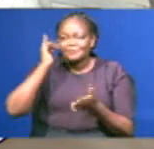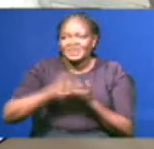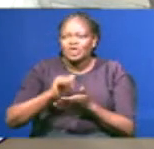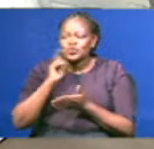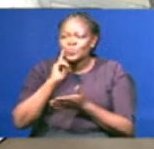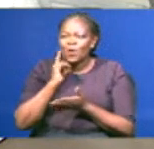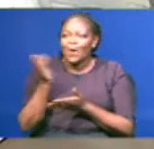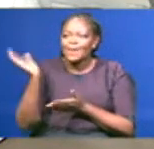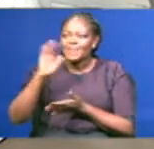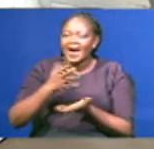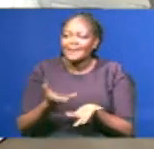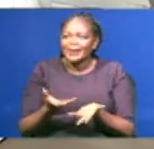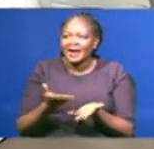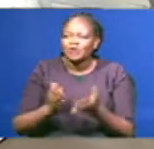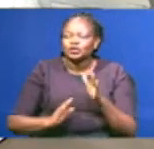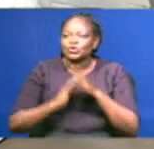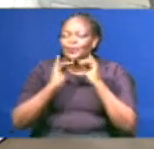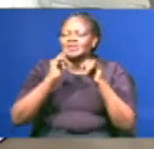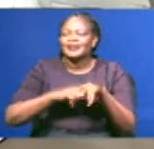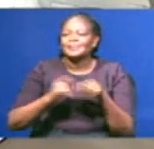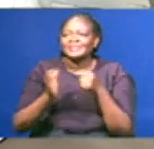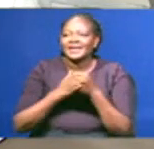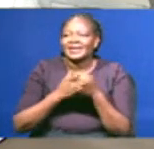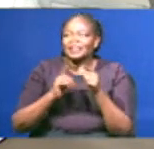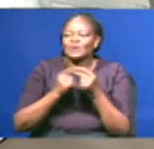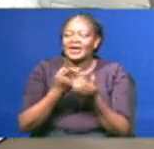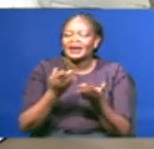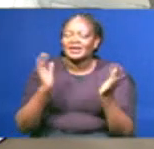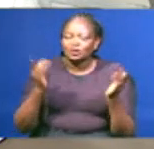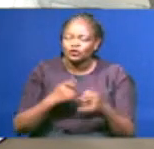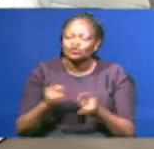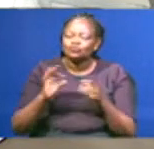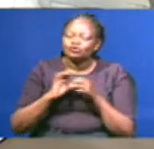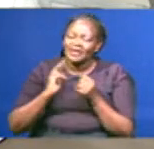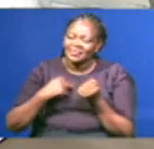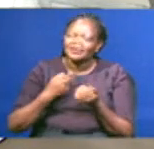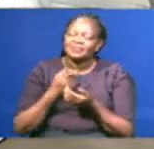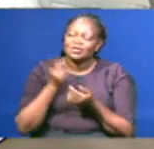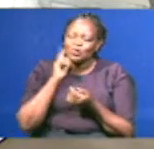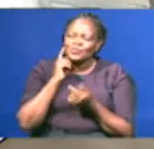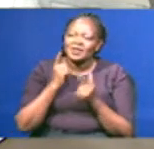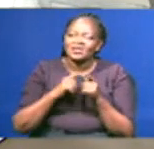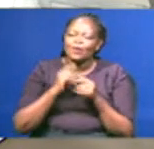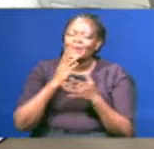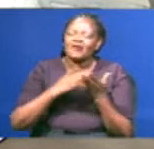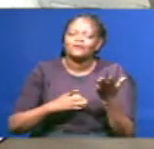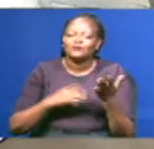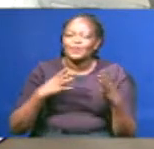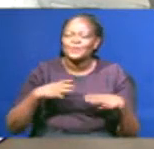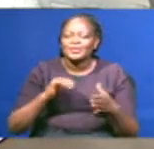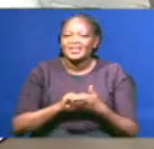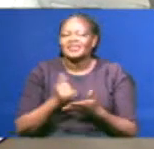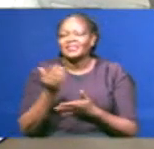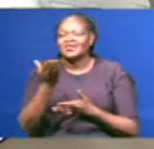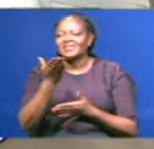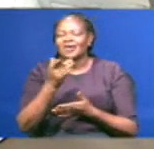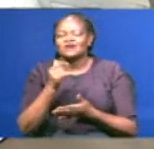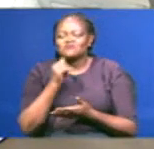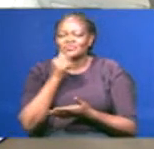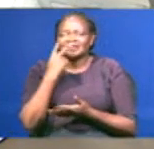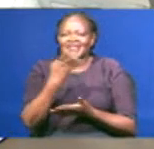back here on Prime Edition at 9, so we encourage you to join us then. On behalf of the people in the back end, you know, you don't get to see